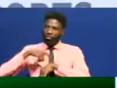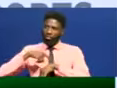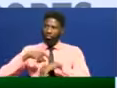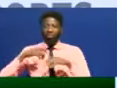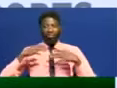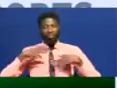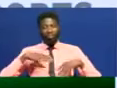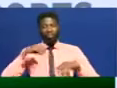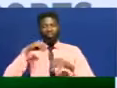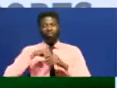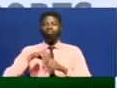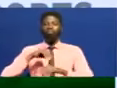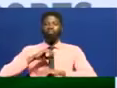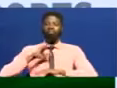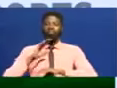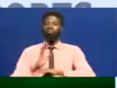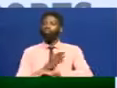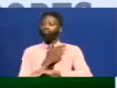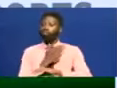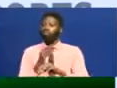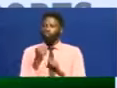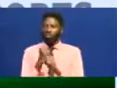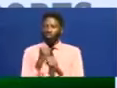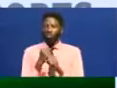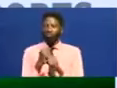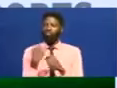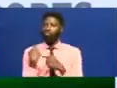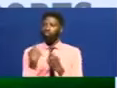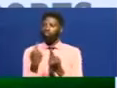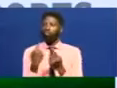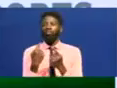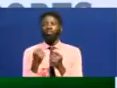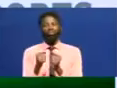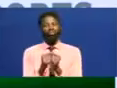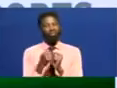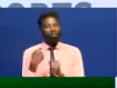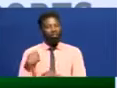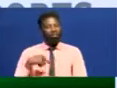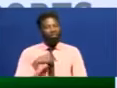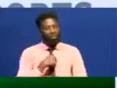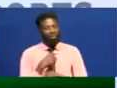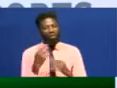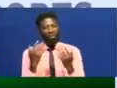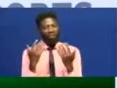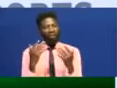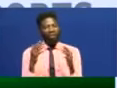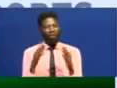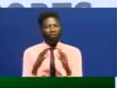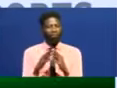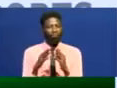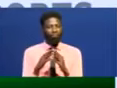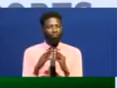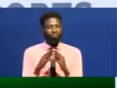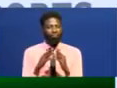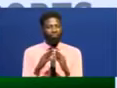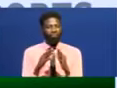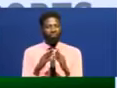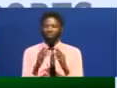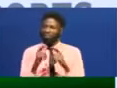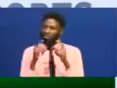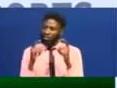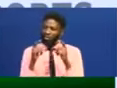people in the music industry have been able to sit down with us and deal with big